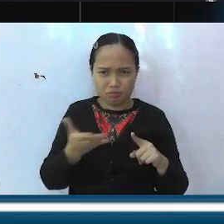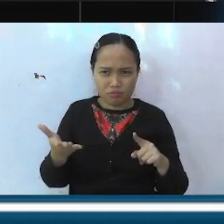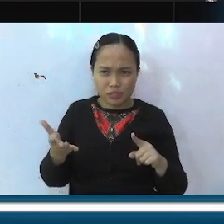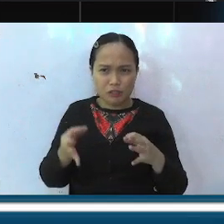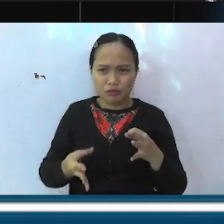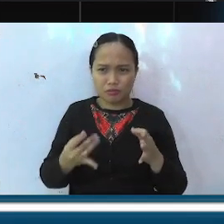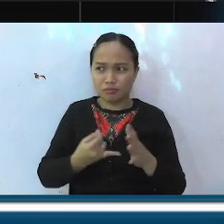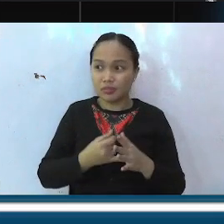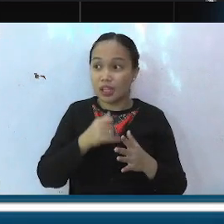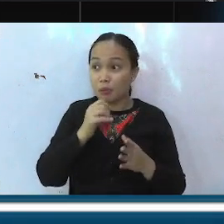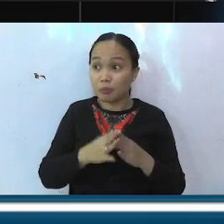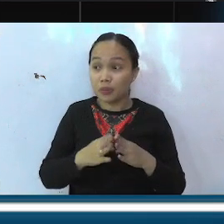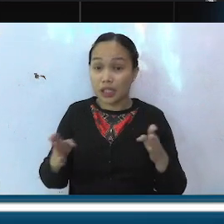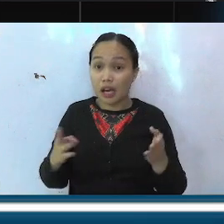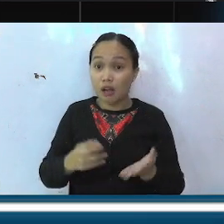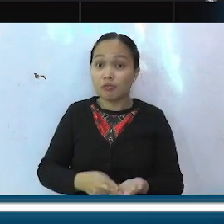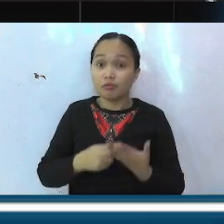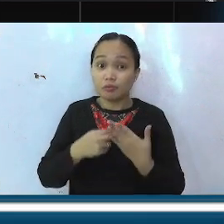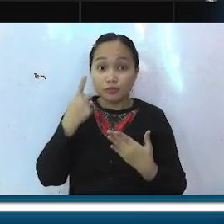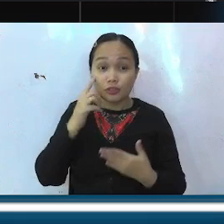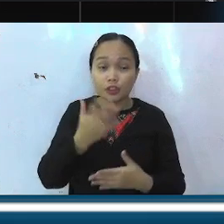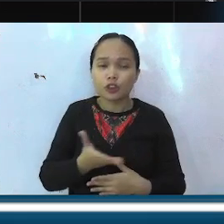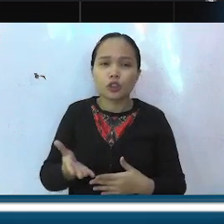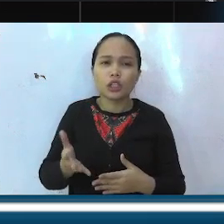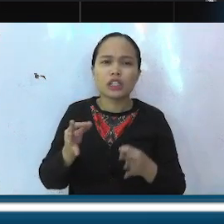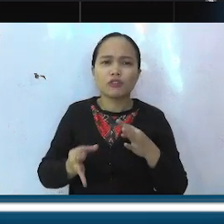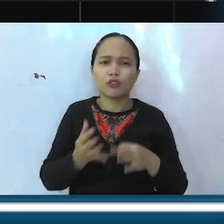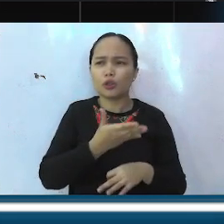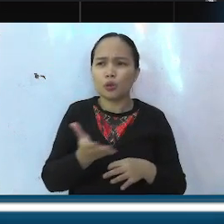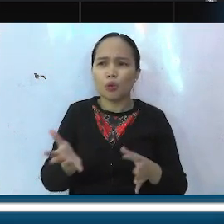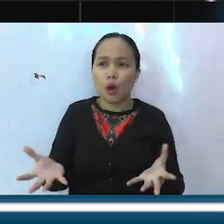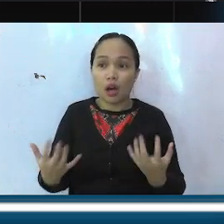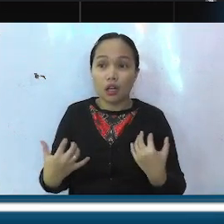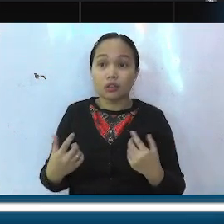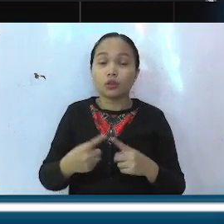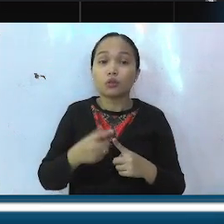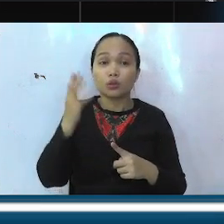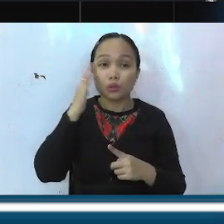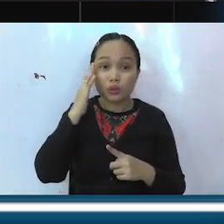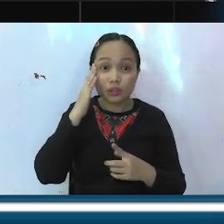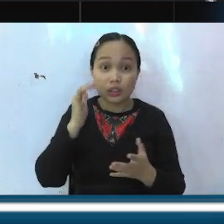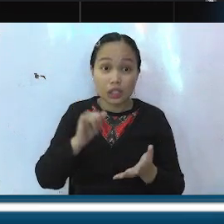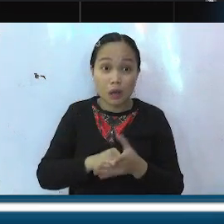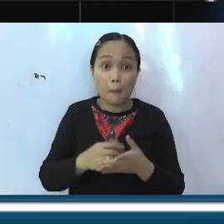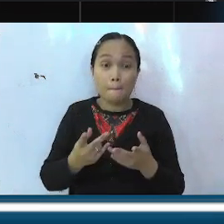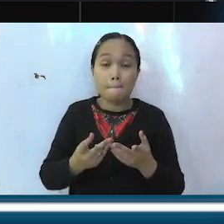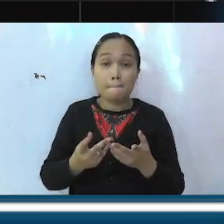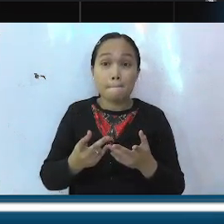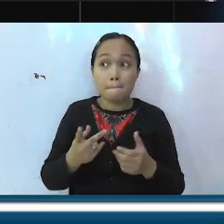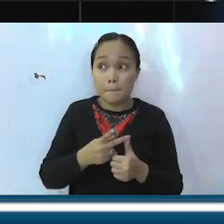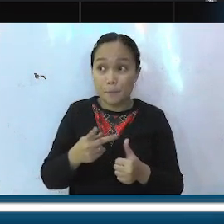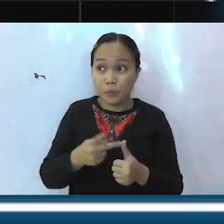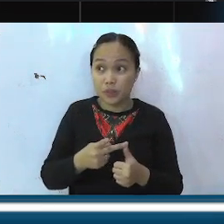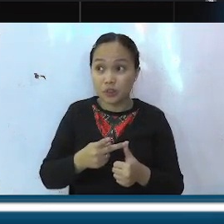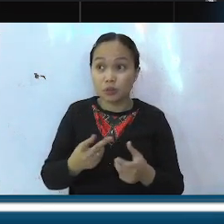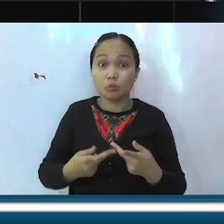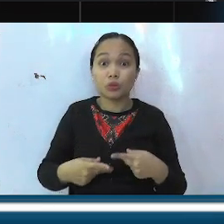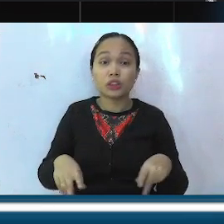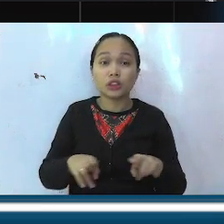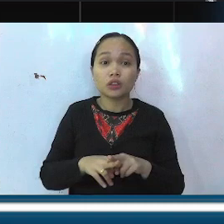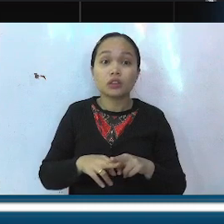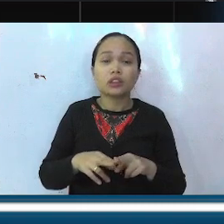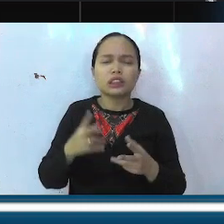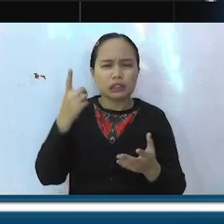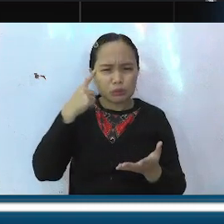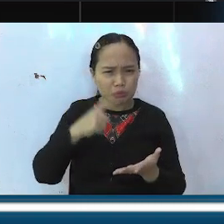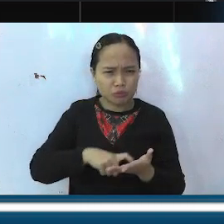big help for you young people. Pay attention to this. If you want to know if you're still in your primary position, you check yourself if you